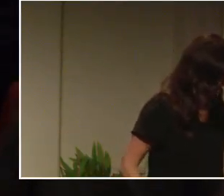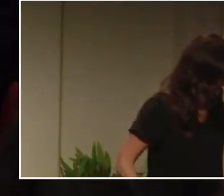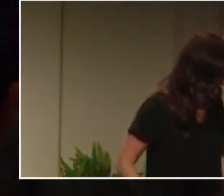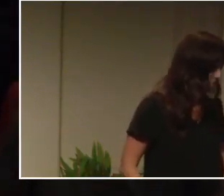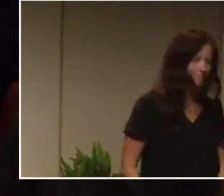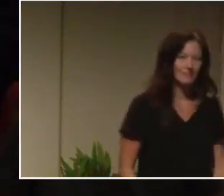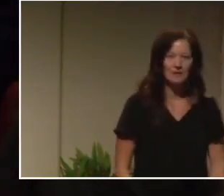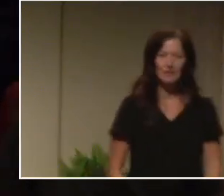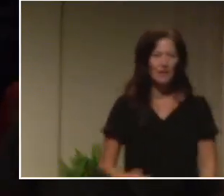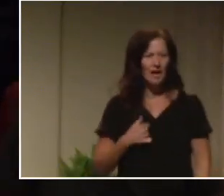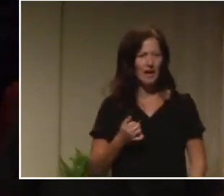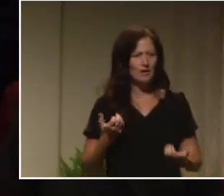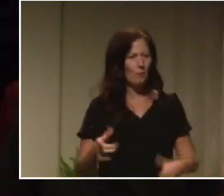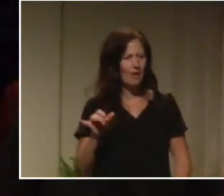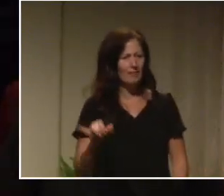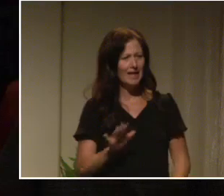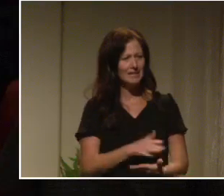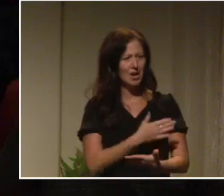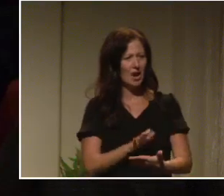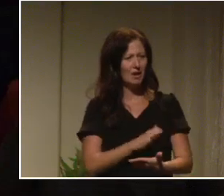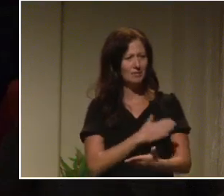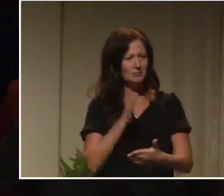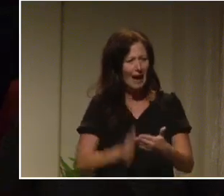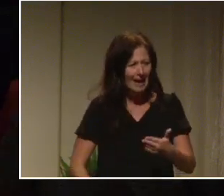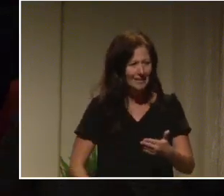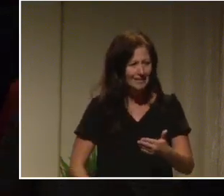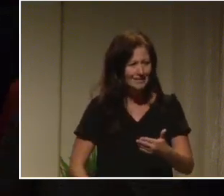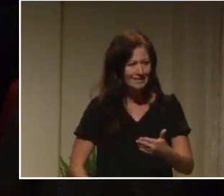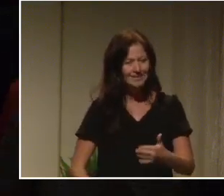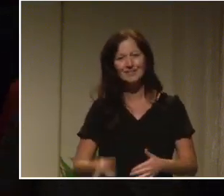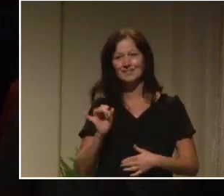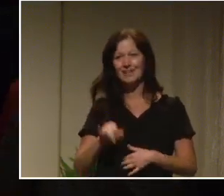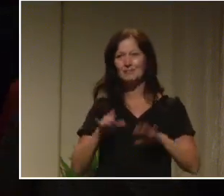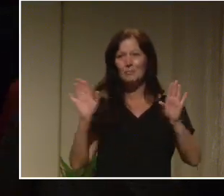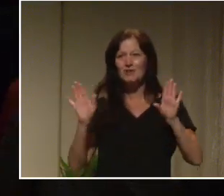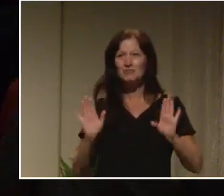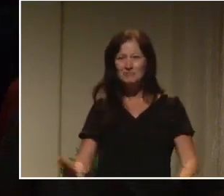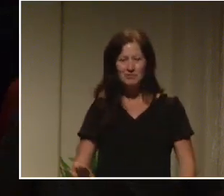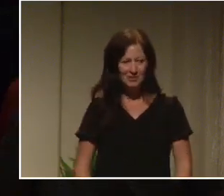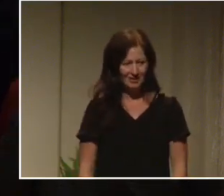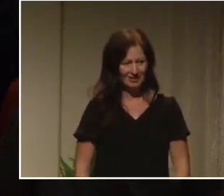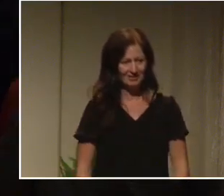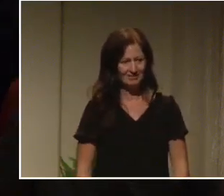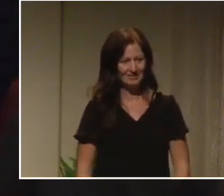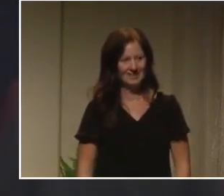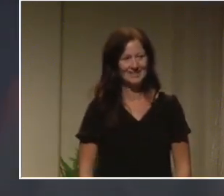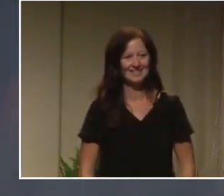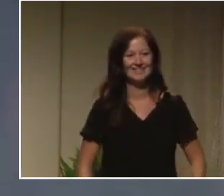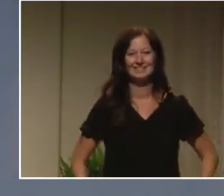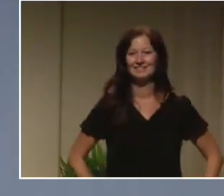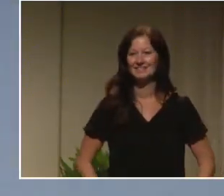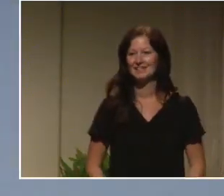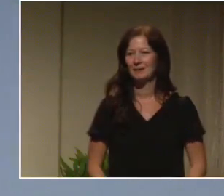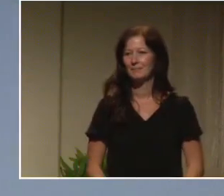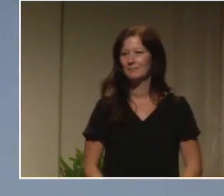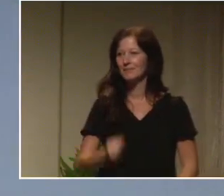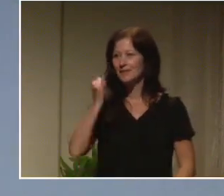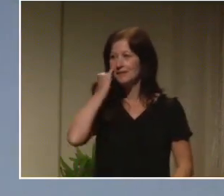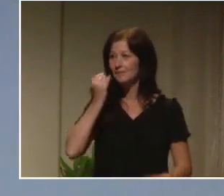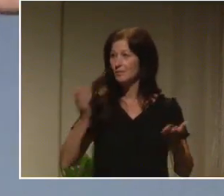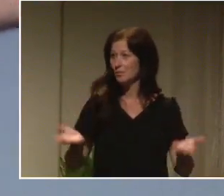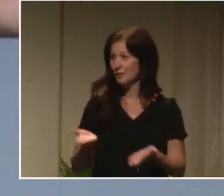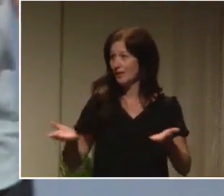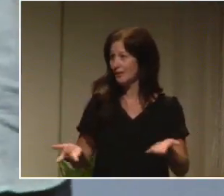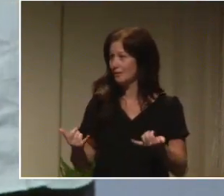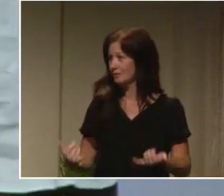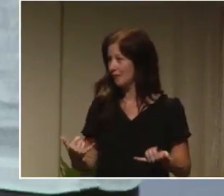I didn't want that to end, ever. That was just wonderful. Well, if you're here today and you